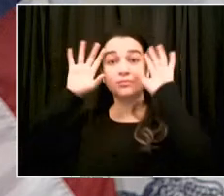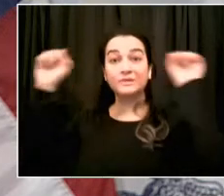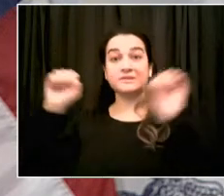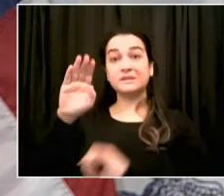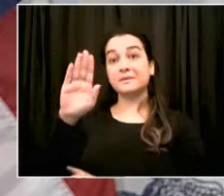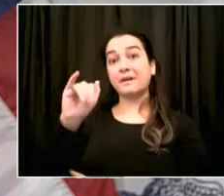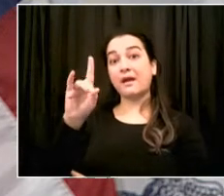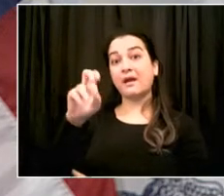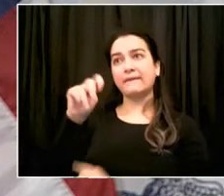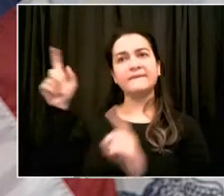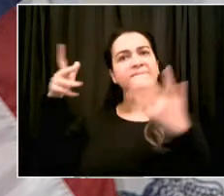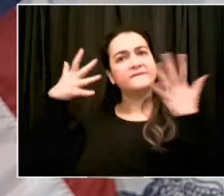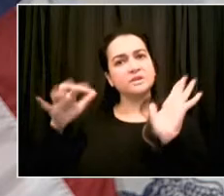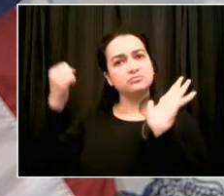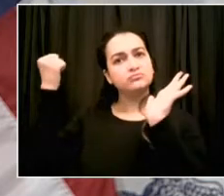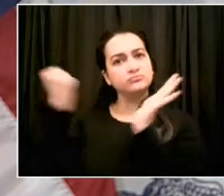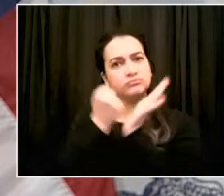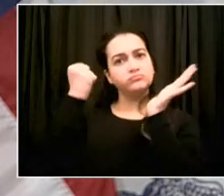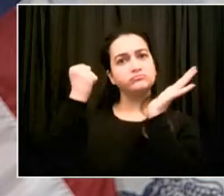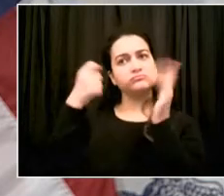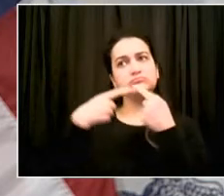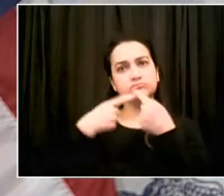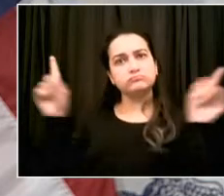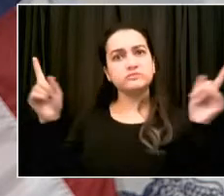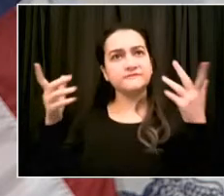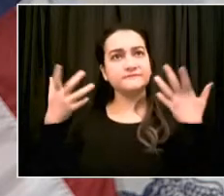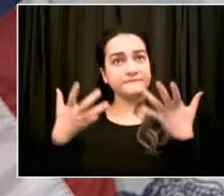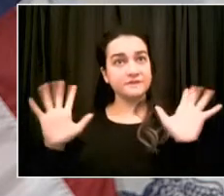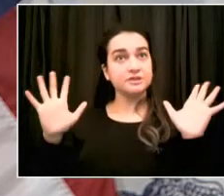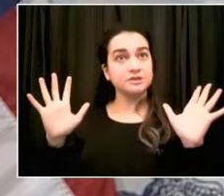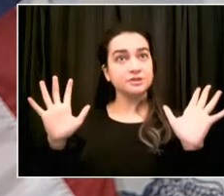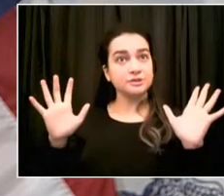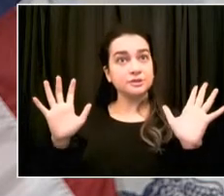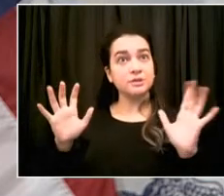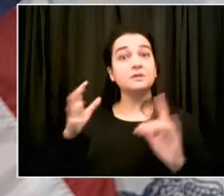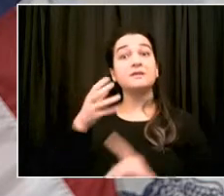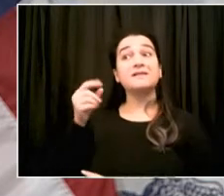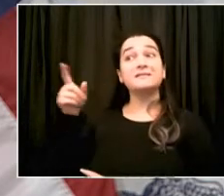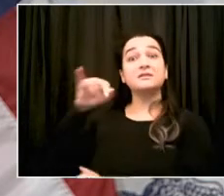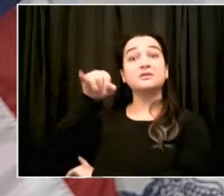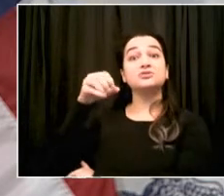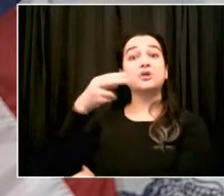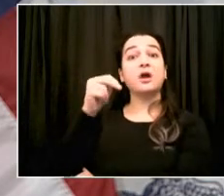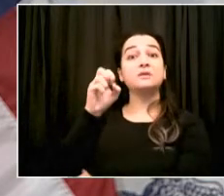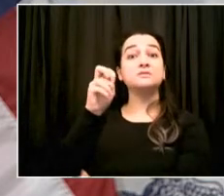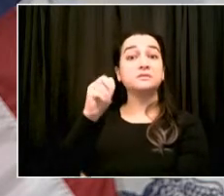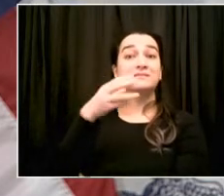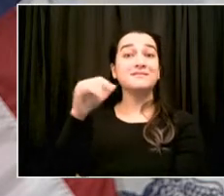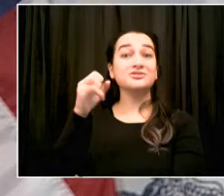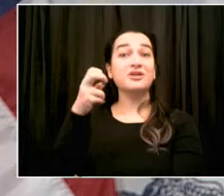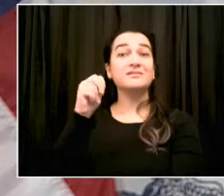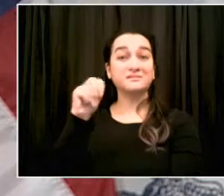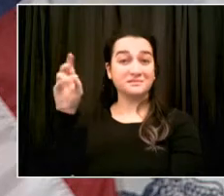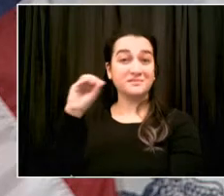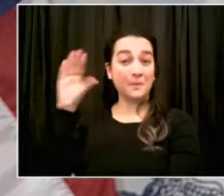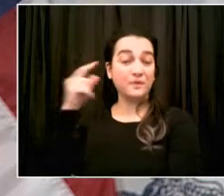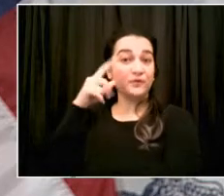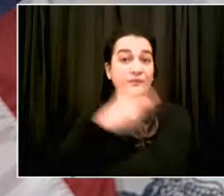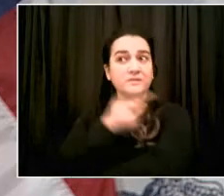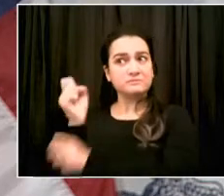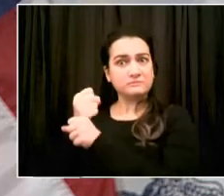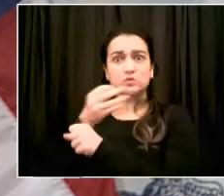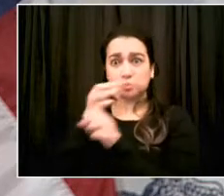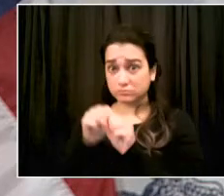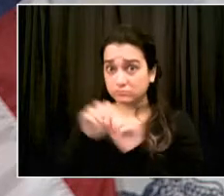But the goal is to target the efforts where there's particular need, and there's a particular need in Queens, and we'll keep moving vaccine in